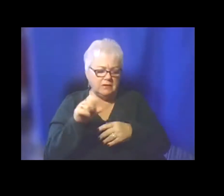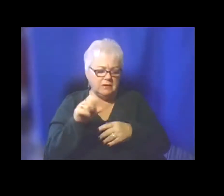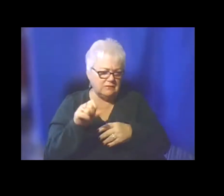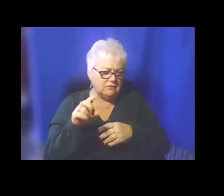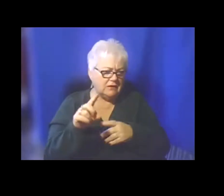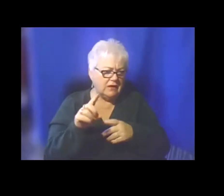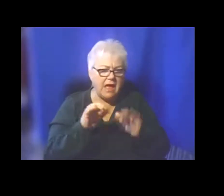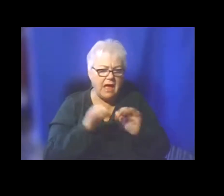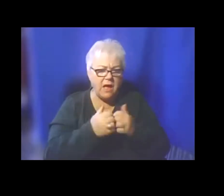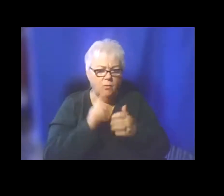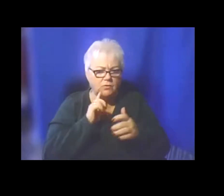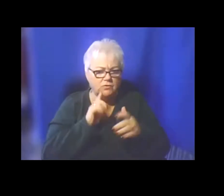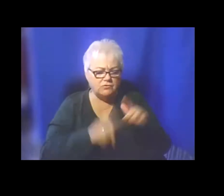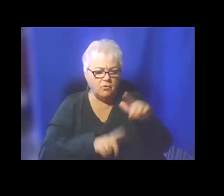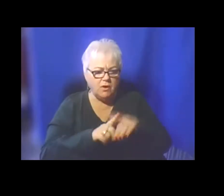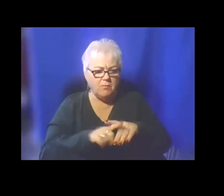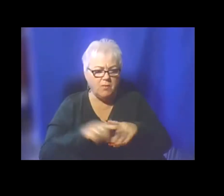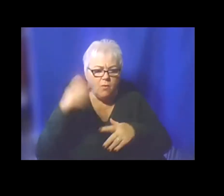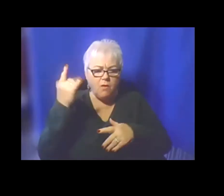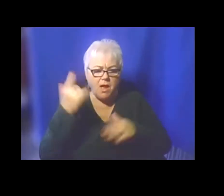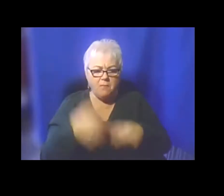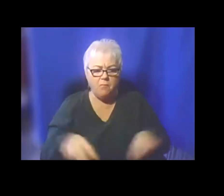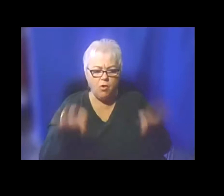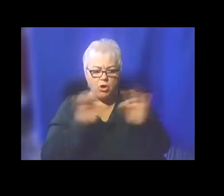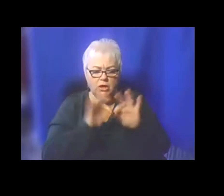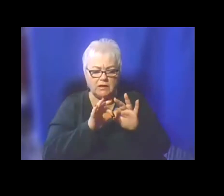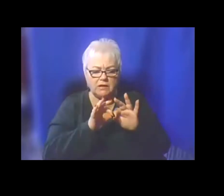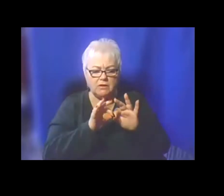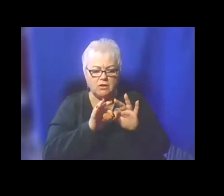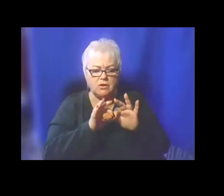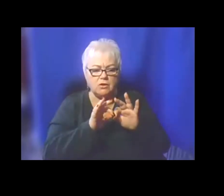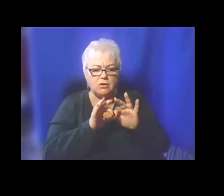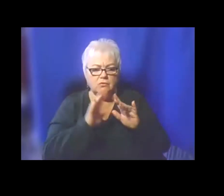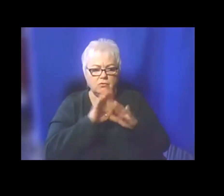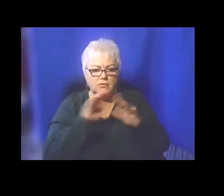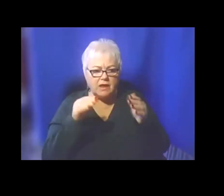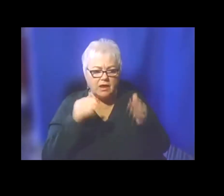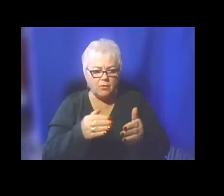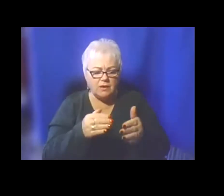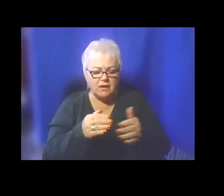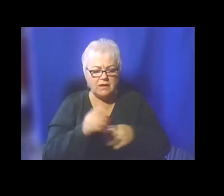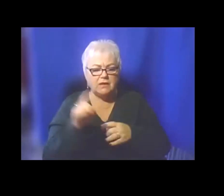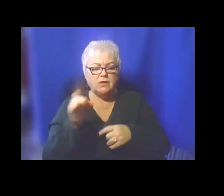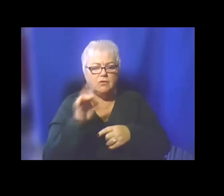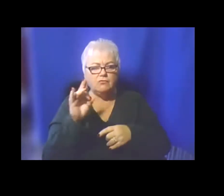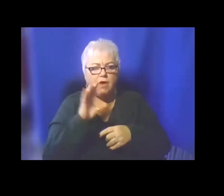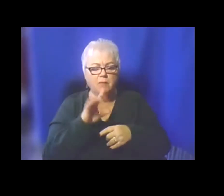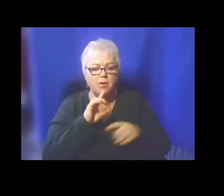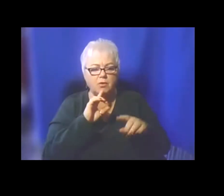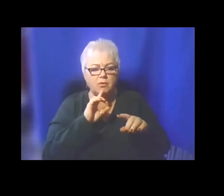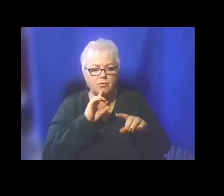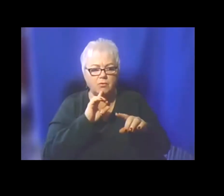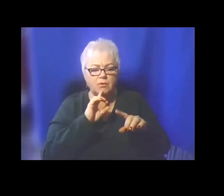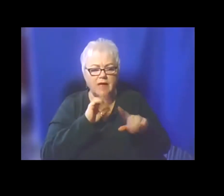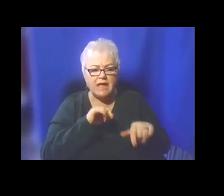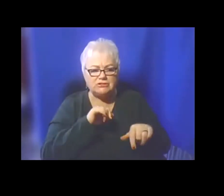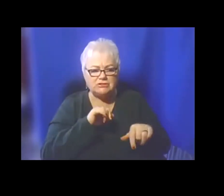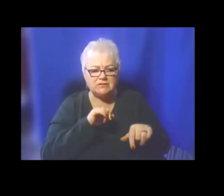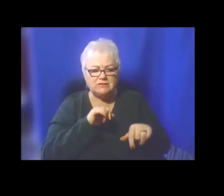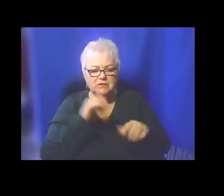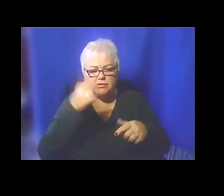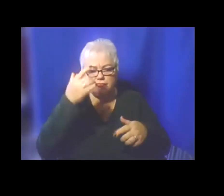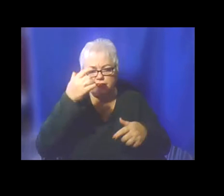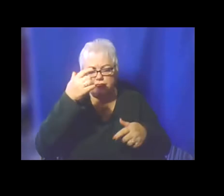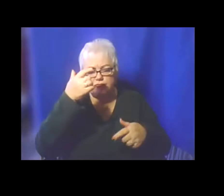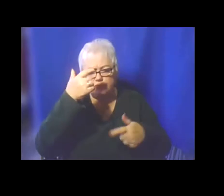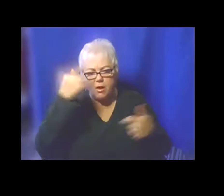show up. And again, why it's really important to narrow in on trauma reactions and not just chalk it up to, oh,